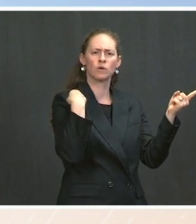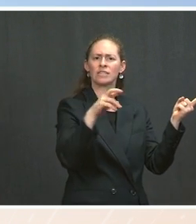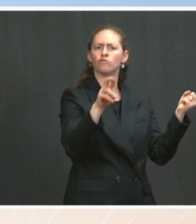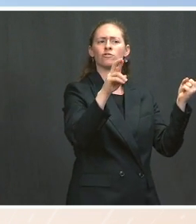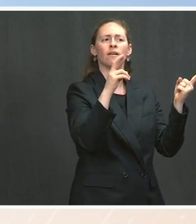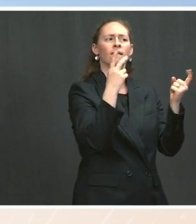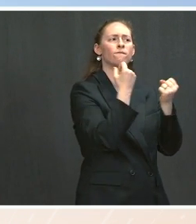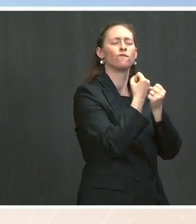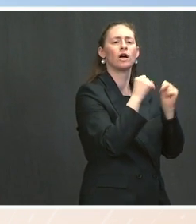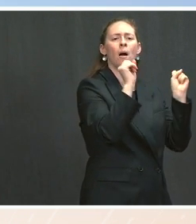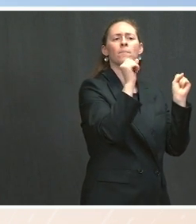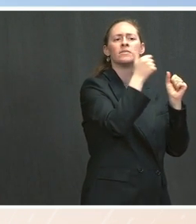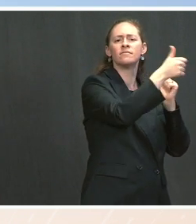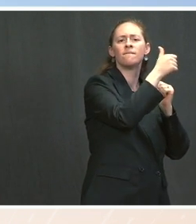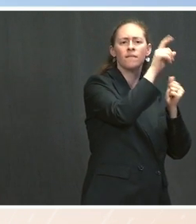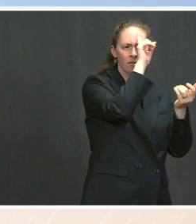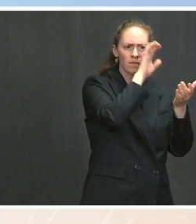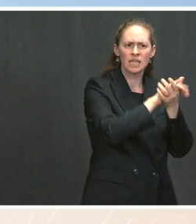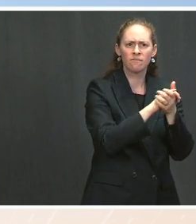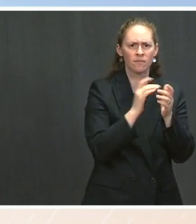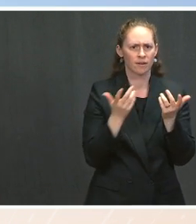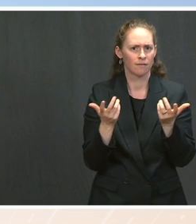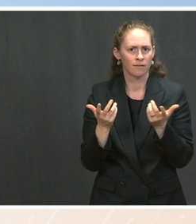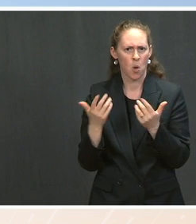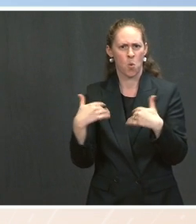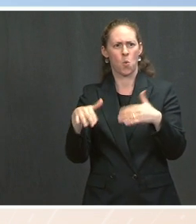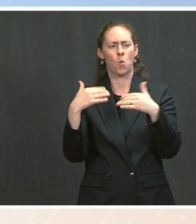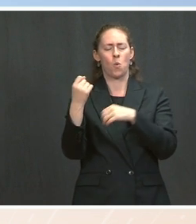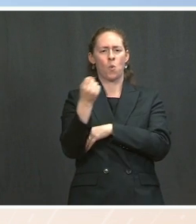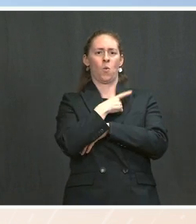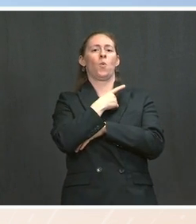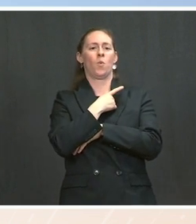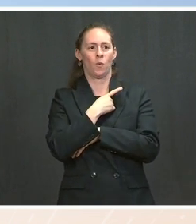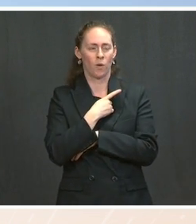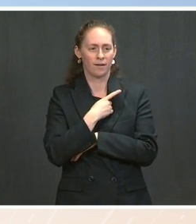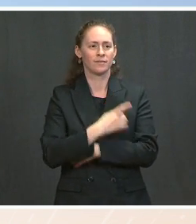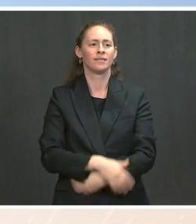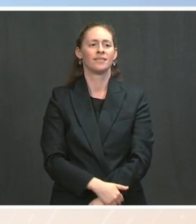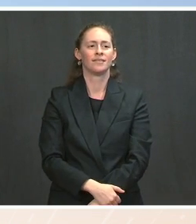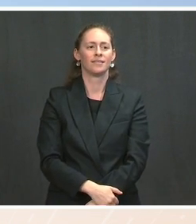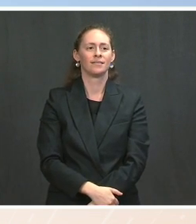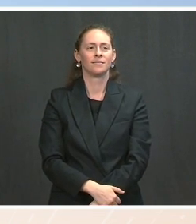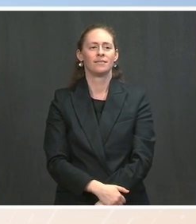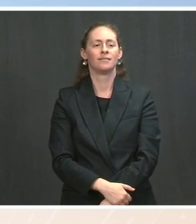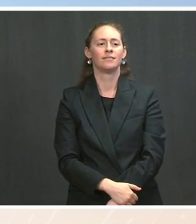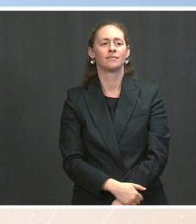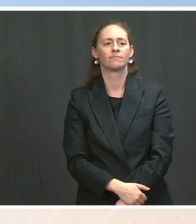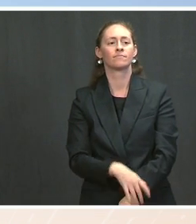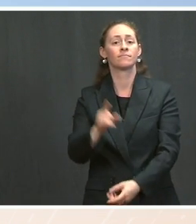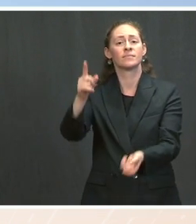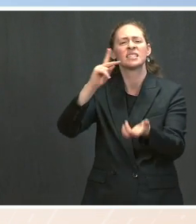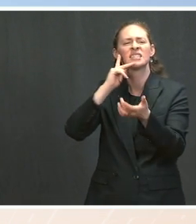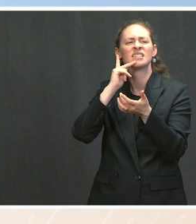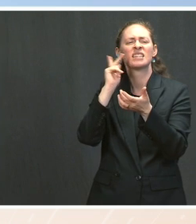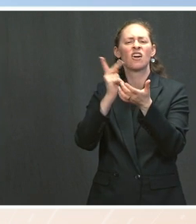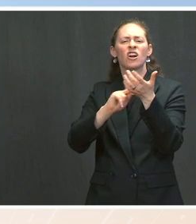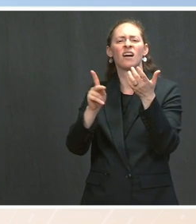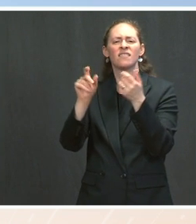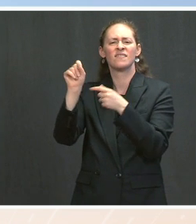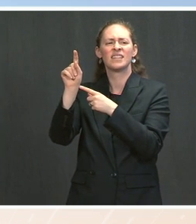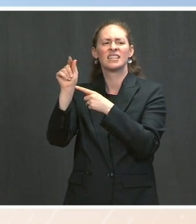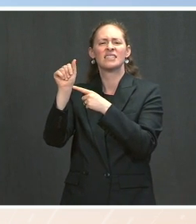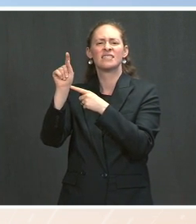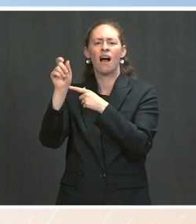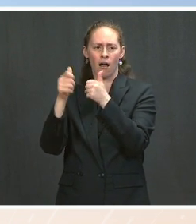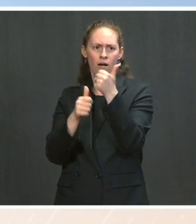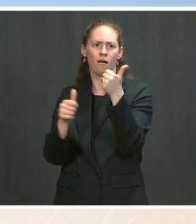the president and the administration, the Secretary of State, will continue to advocate for freedom of religion, freedom of expression, freedom of media around